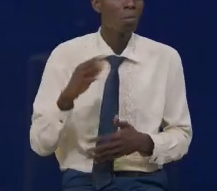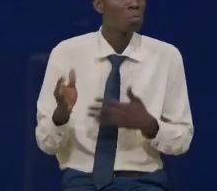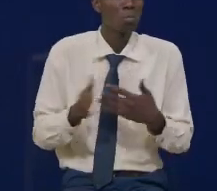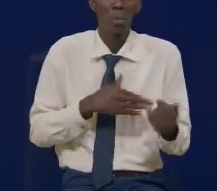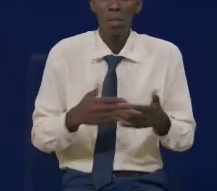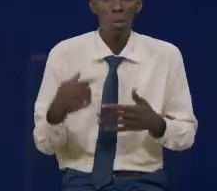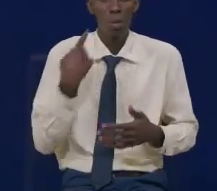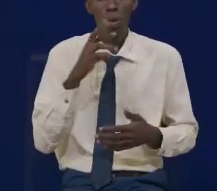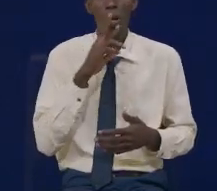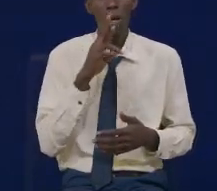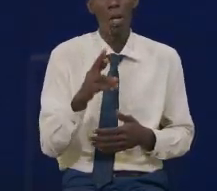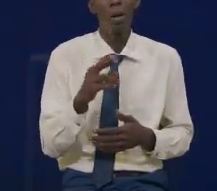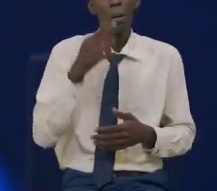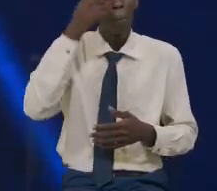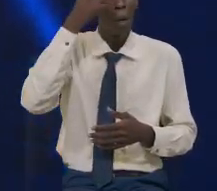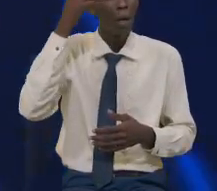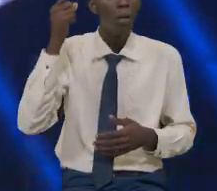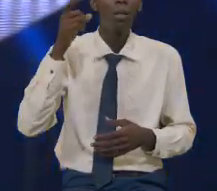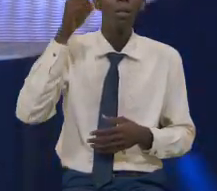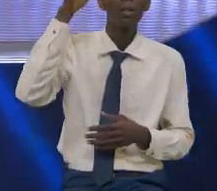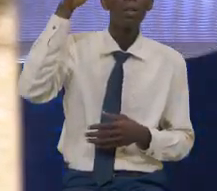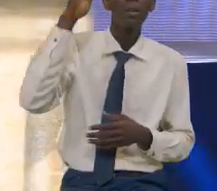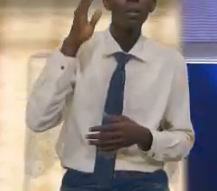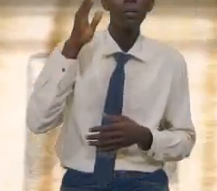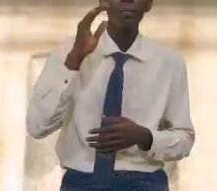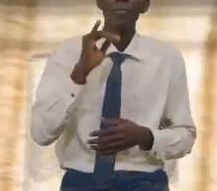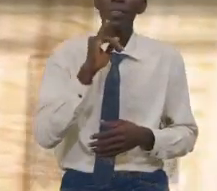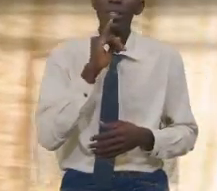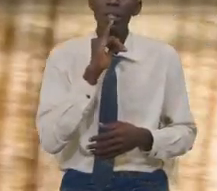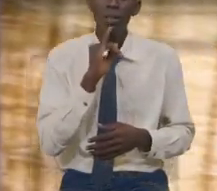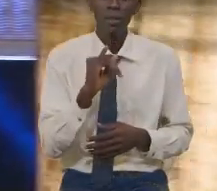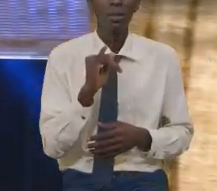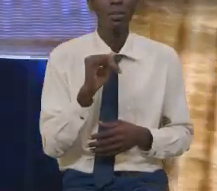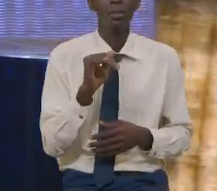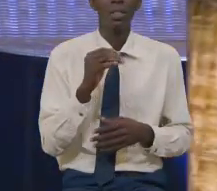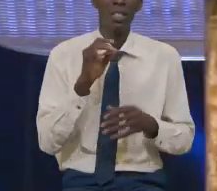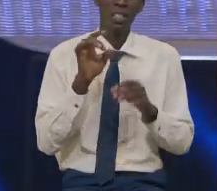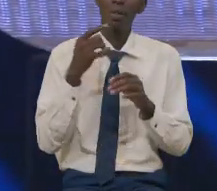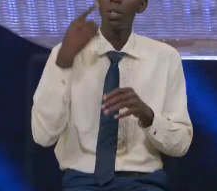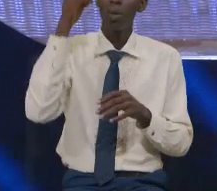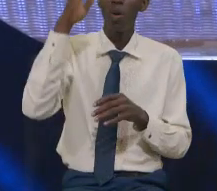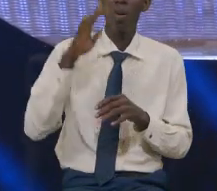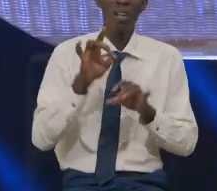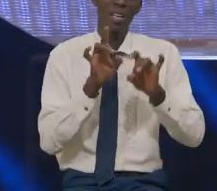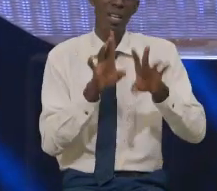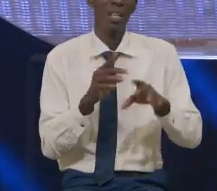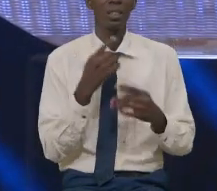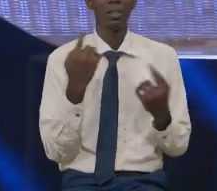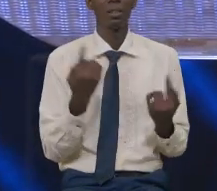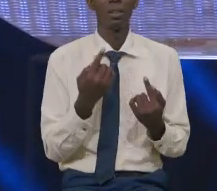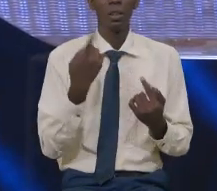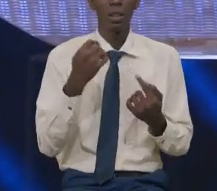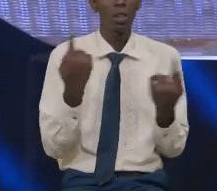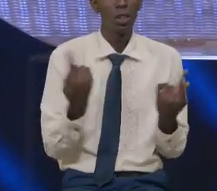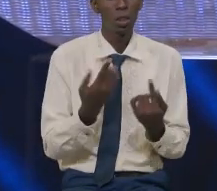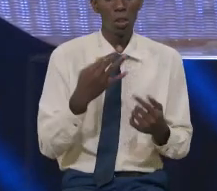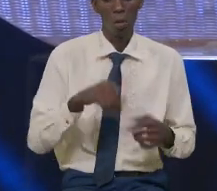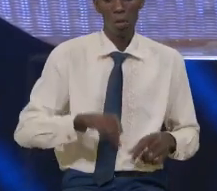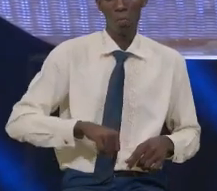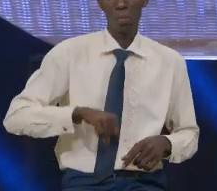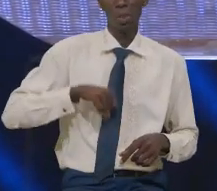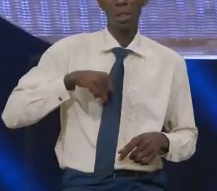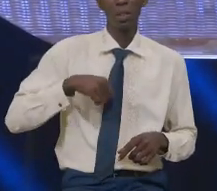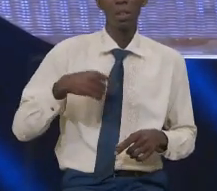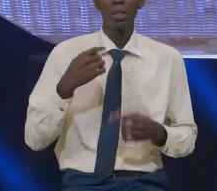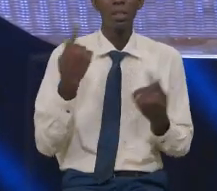are, because God hates sin, the sin of pride, the sin